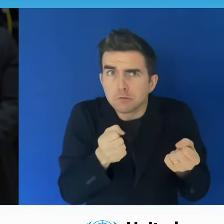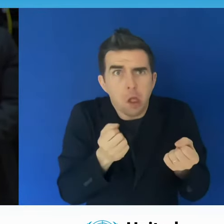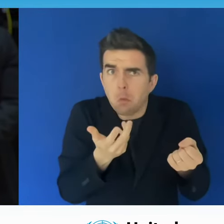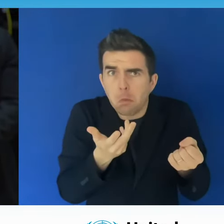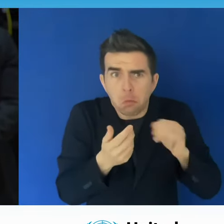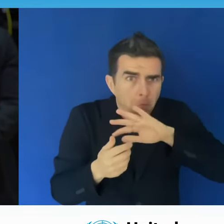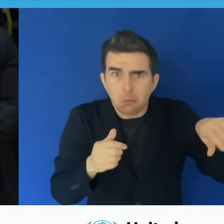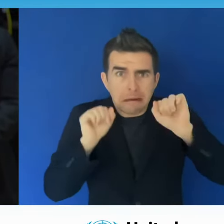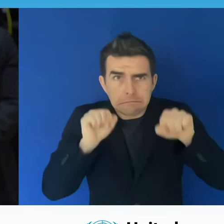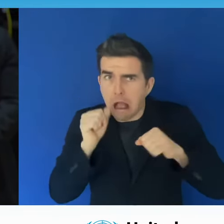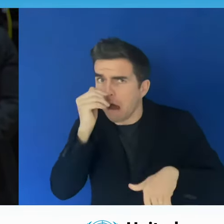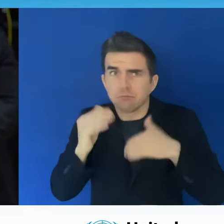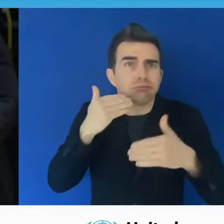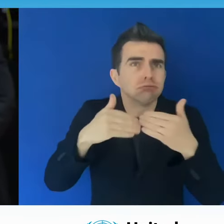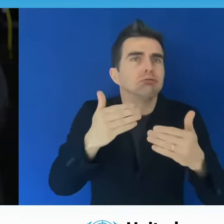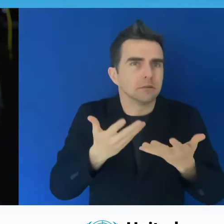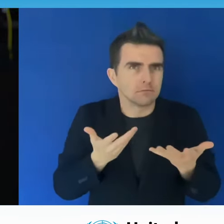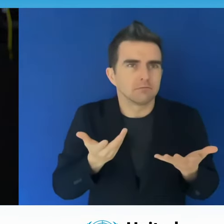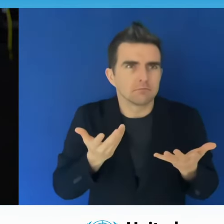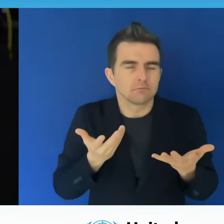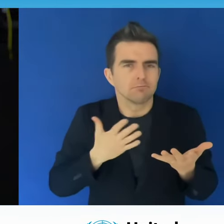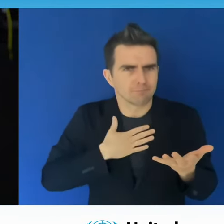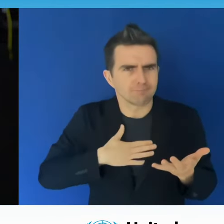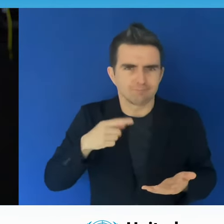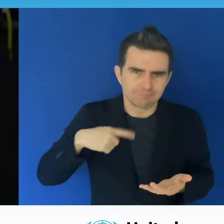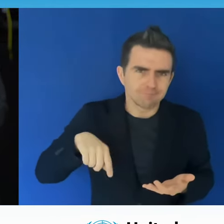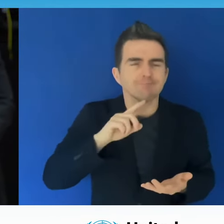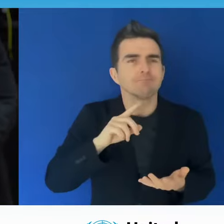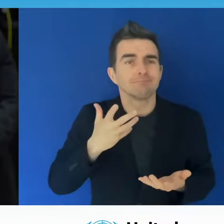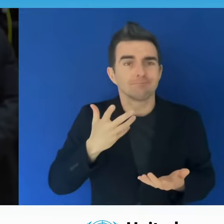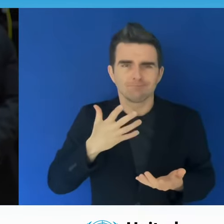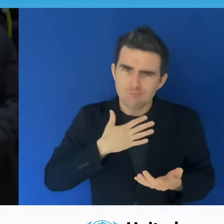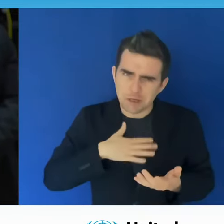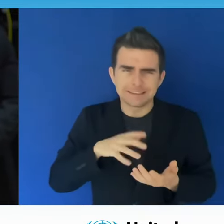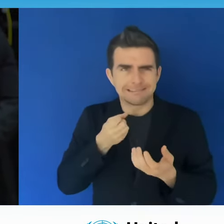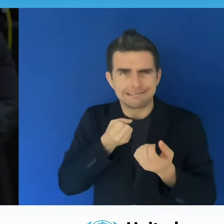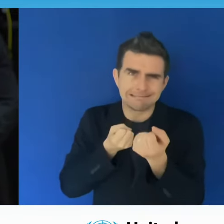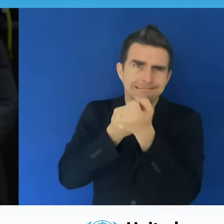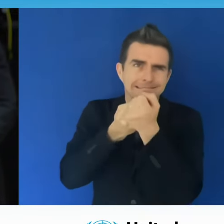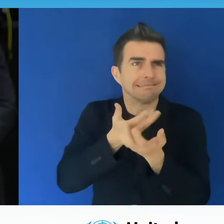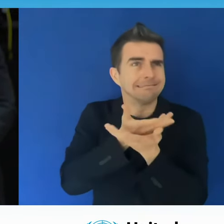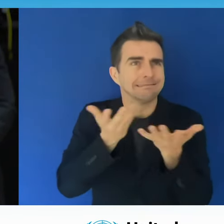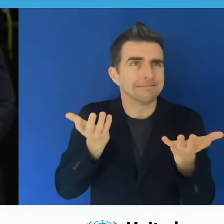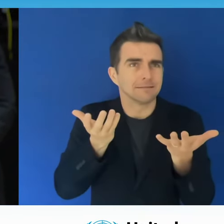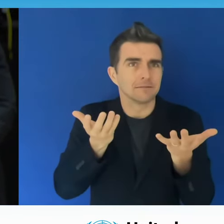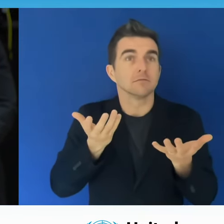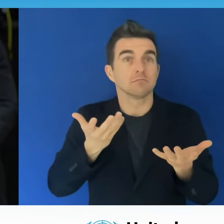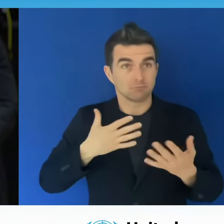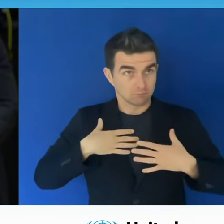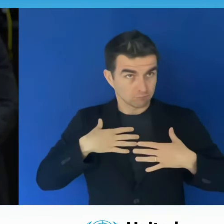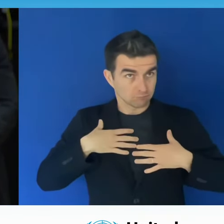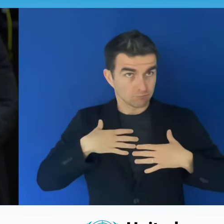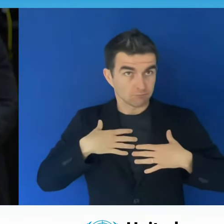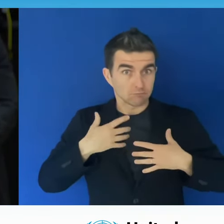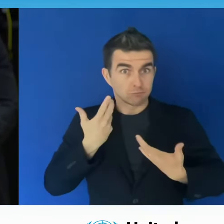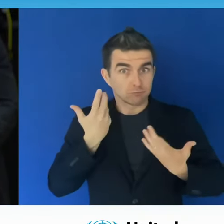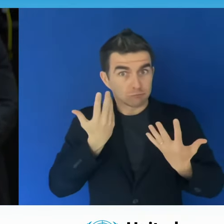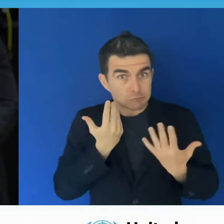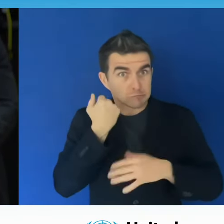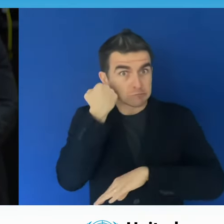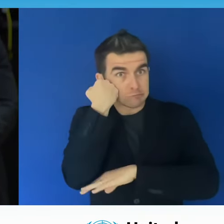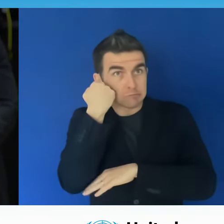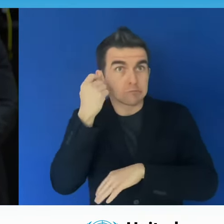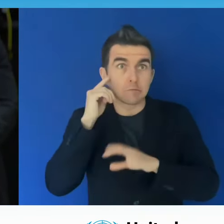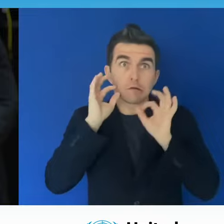For us, young generation, we do not wait for the right time. We create the right time to act and bring